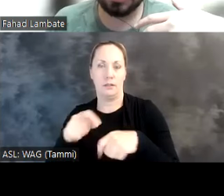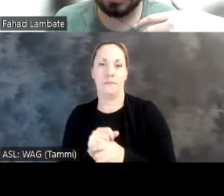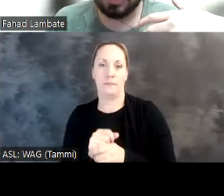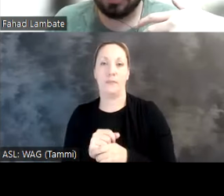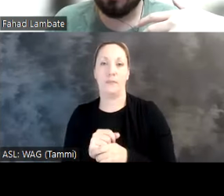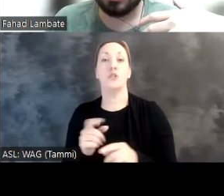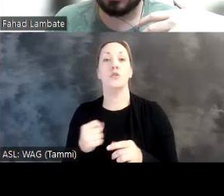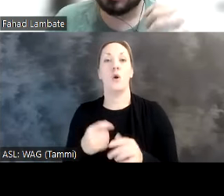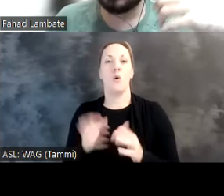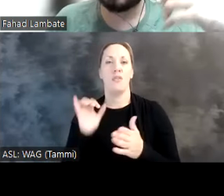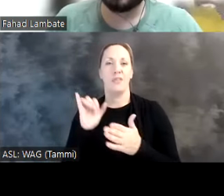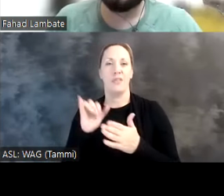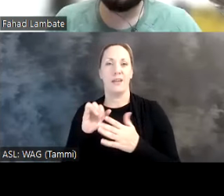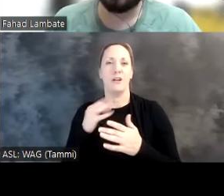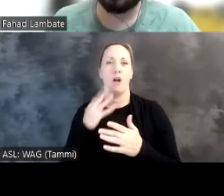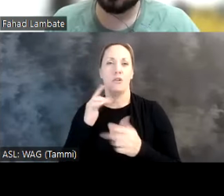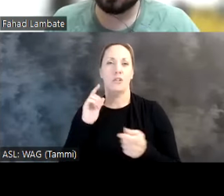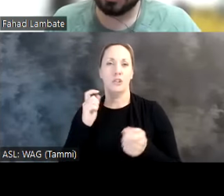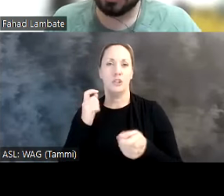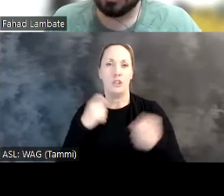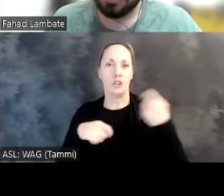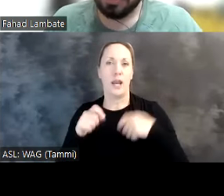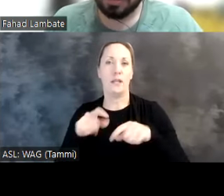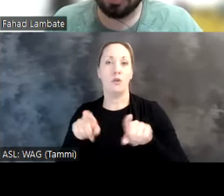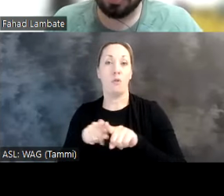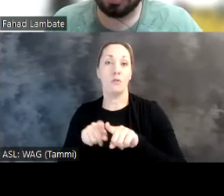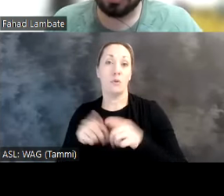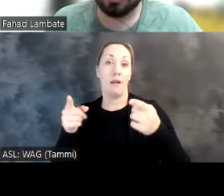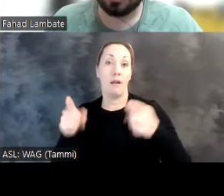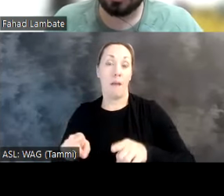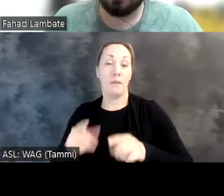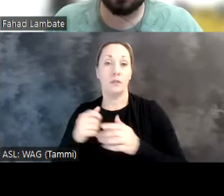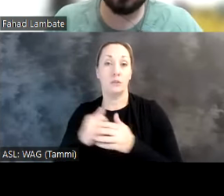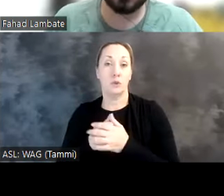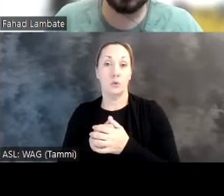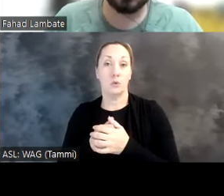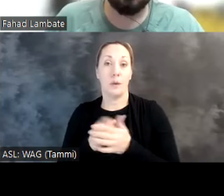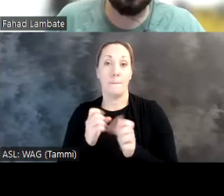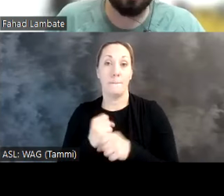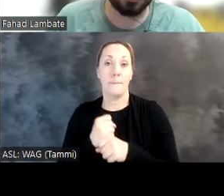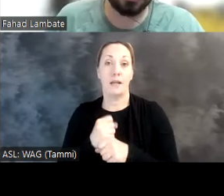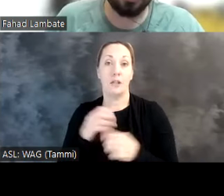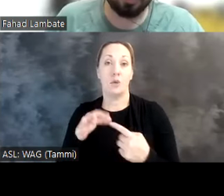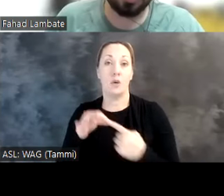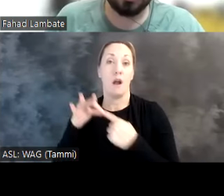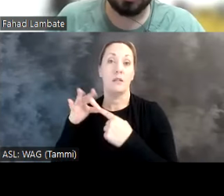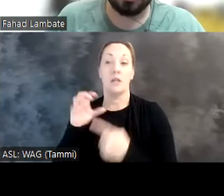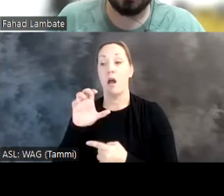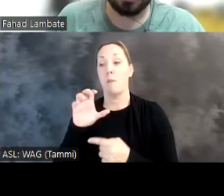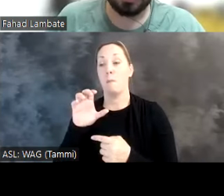So such kind of color change can be also done in order to make your custom focus